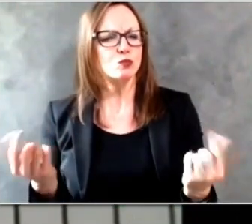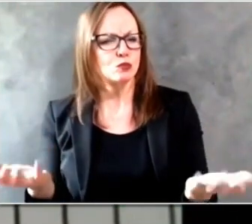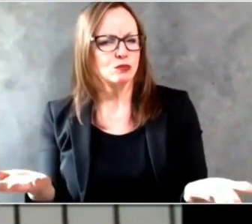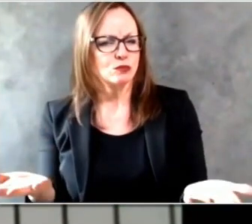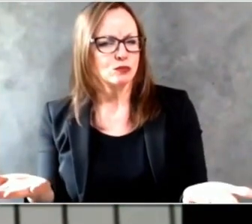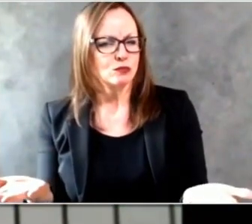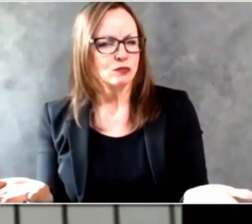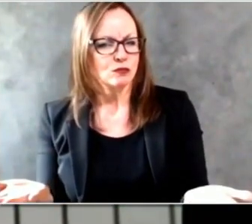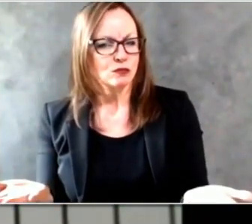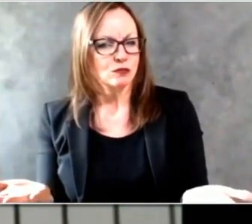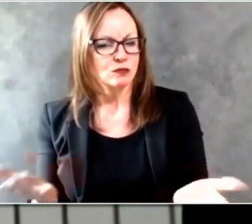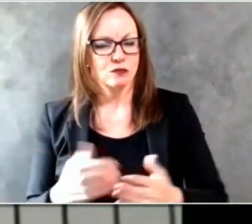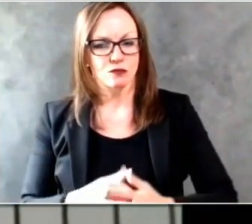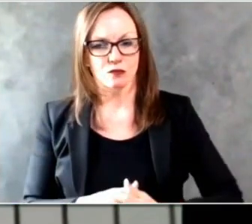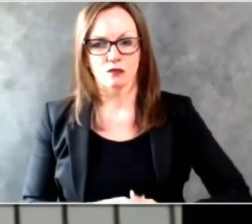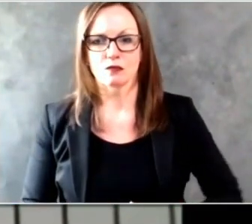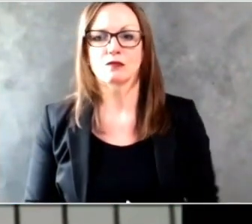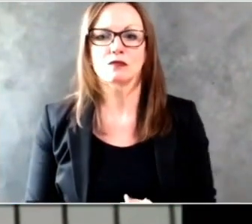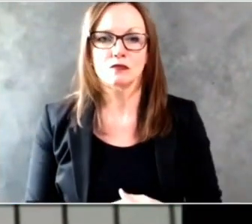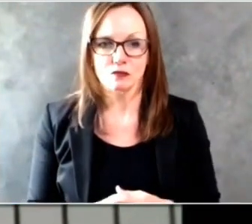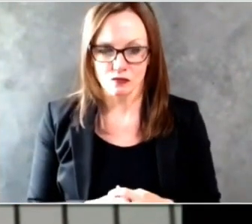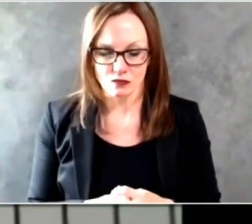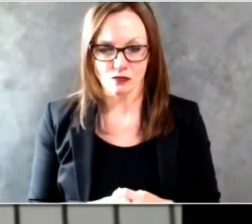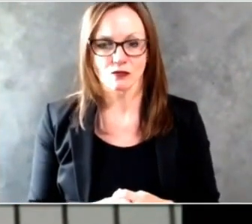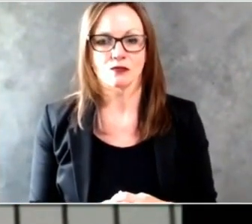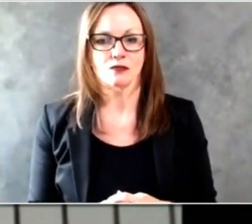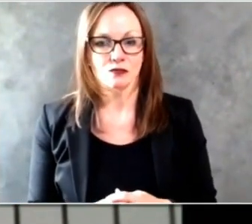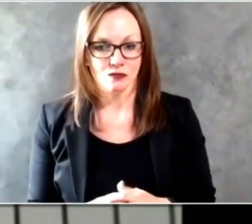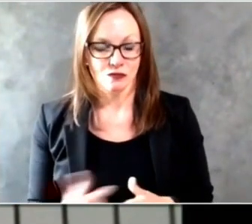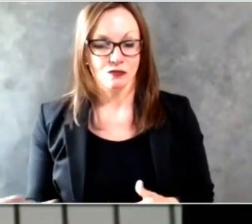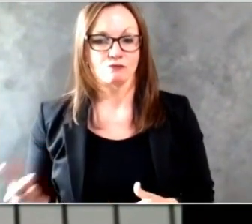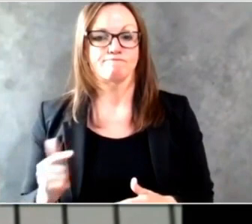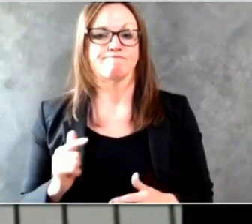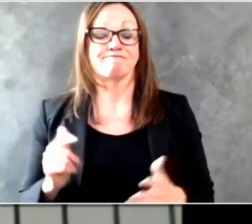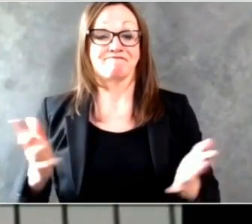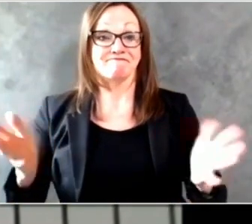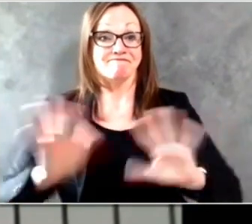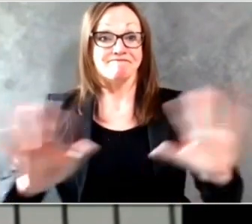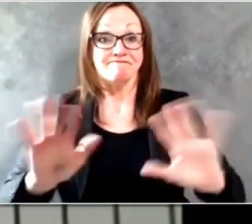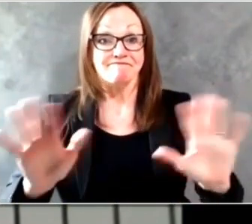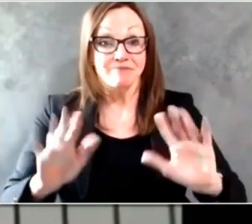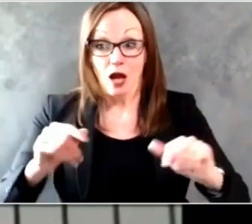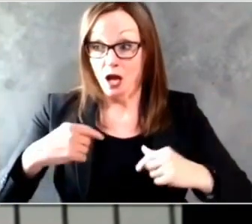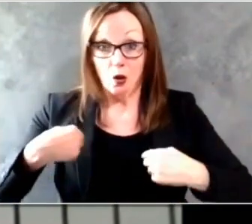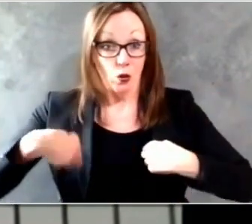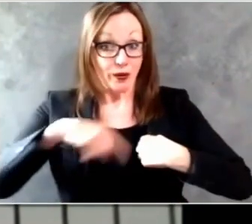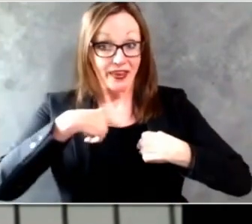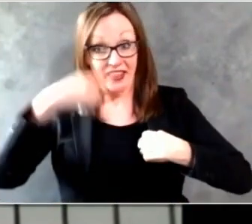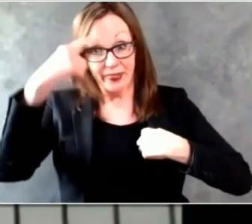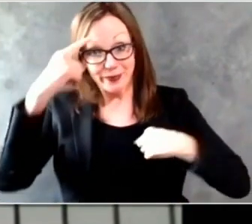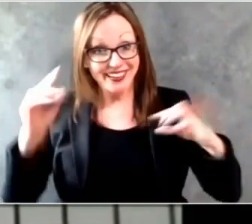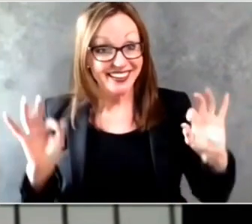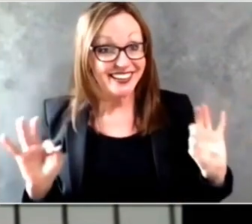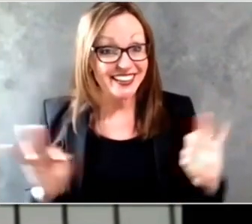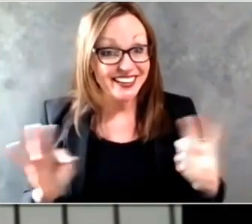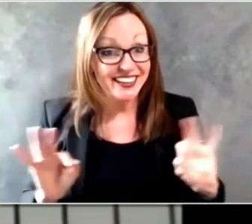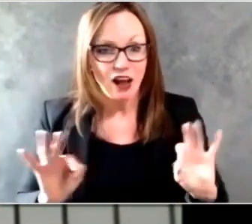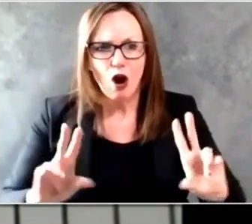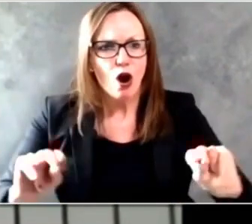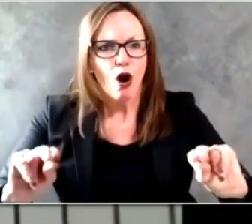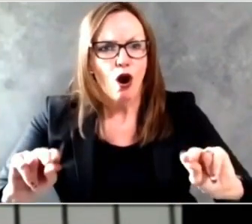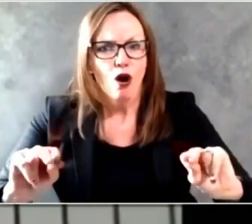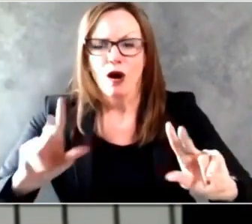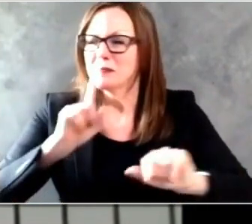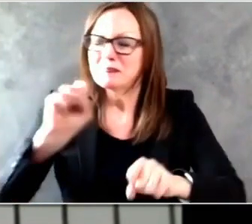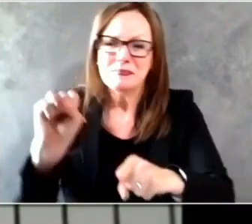Where the trend is going in the wrong direction. We want to see decreases in the number of cases each day. And it is,